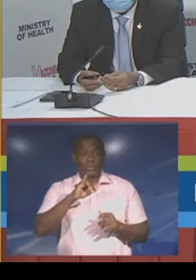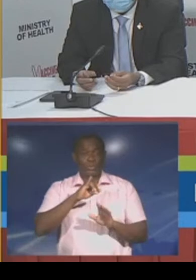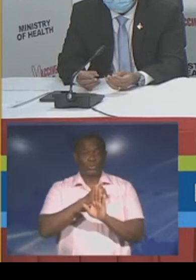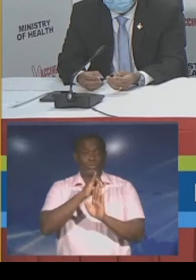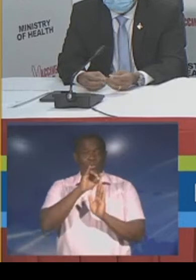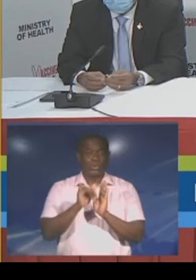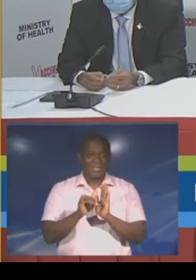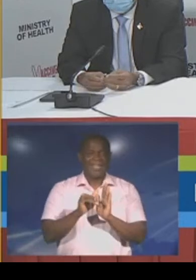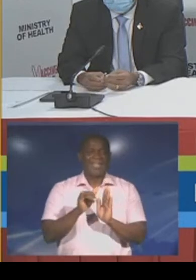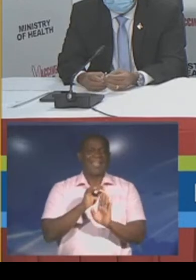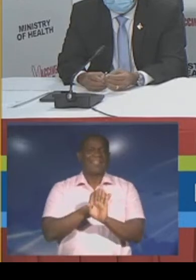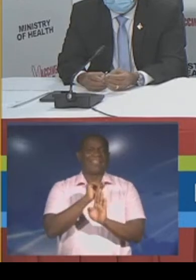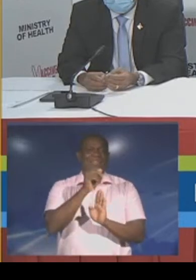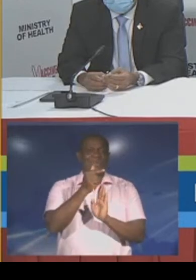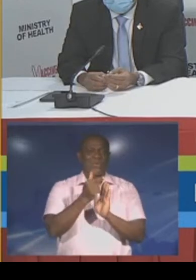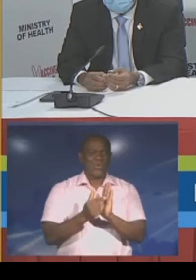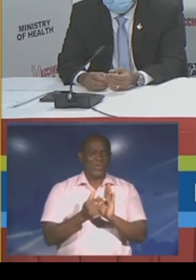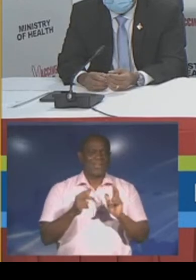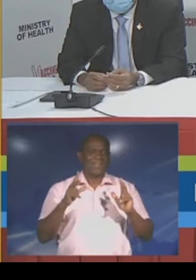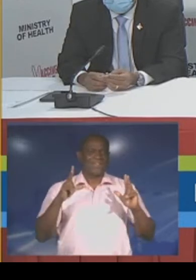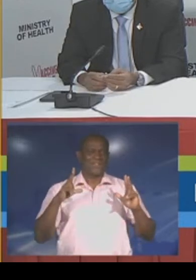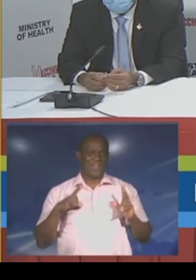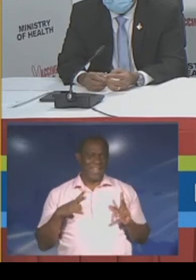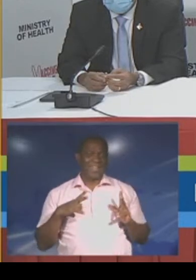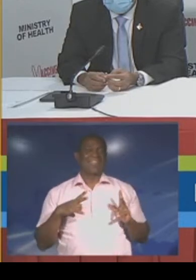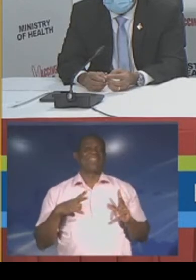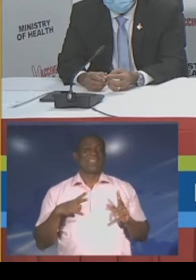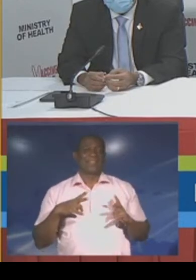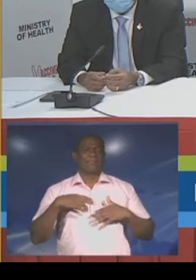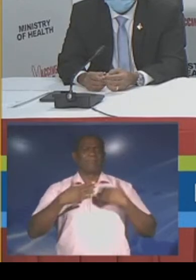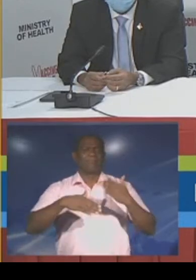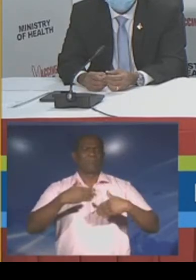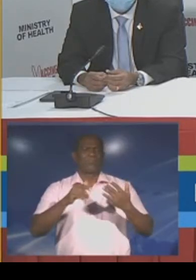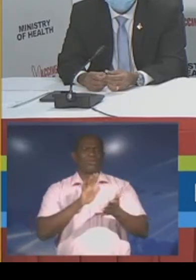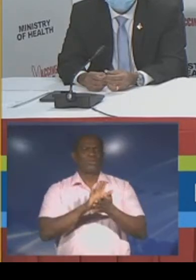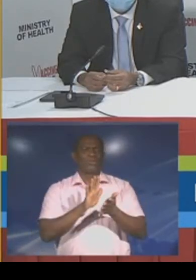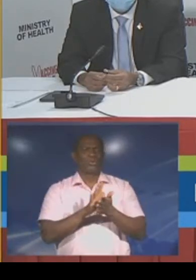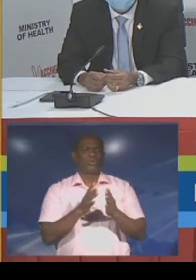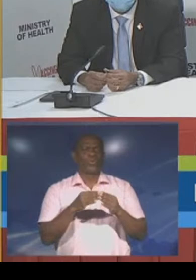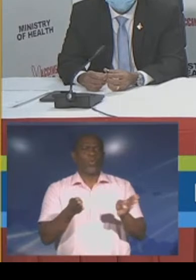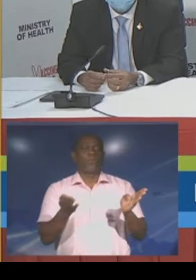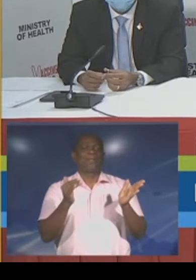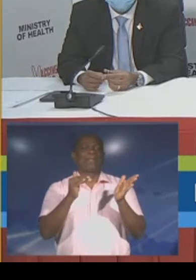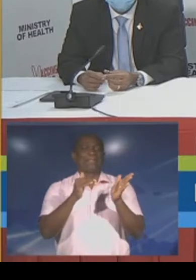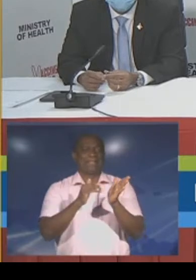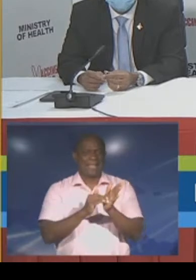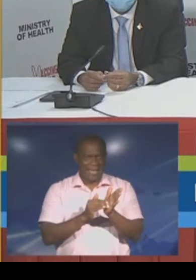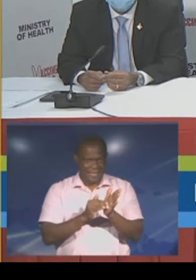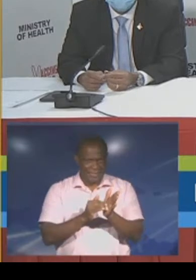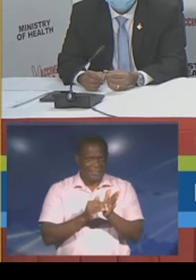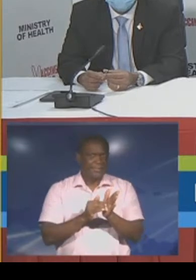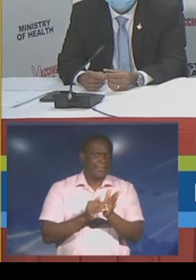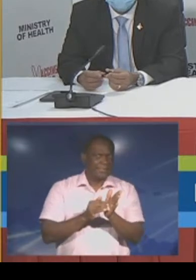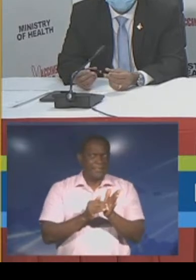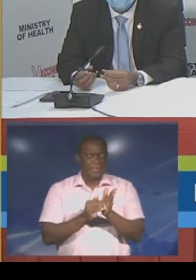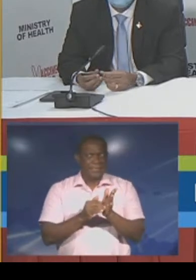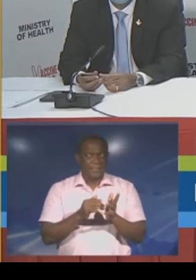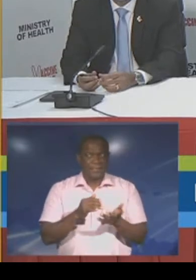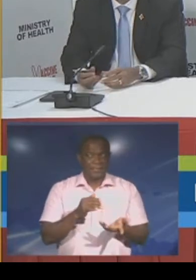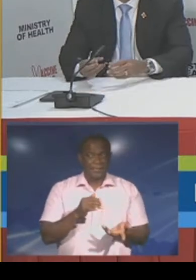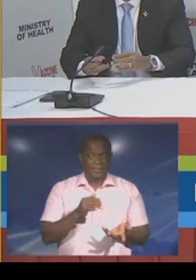and with schools going to reopen in a few months, are we seeing the vaccination levels